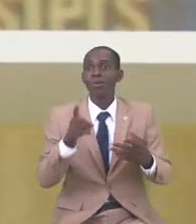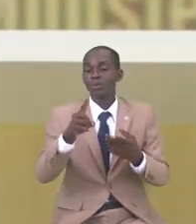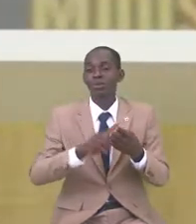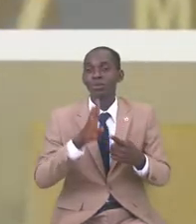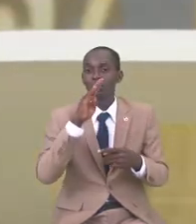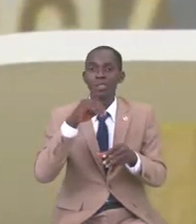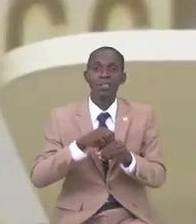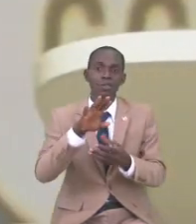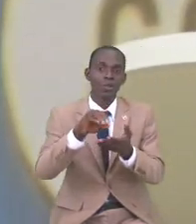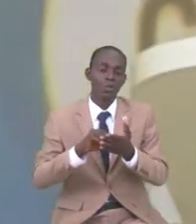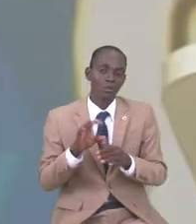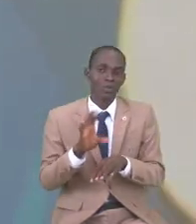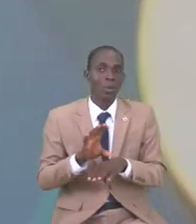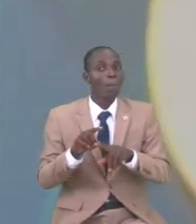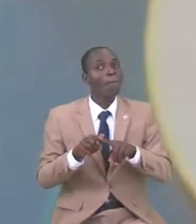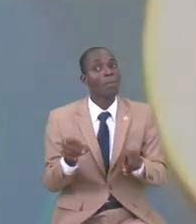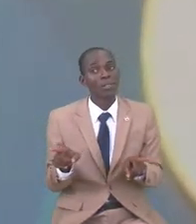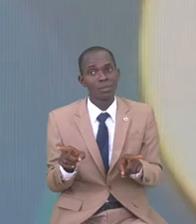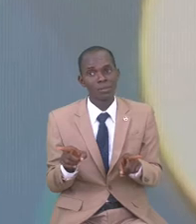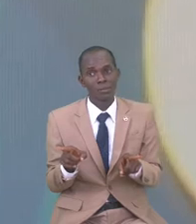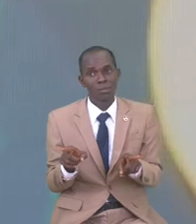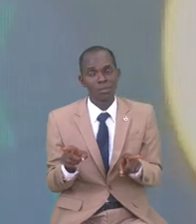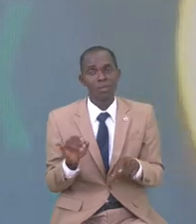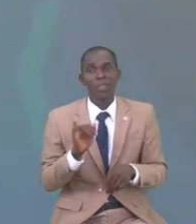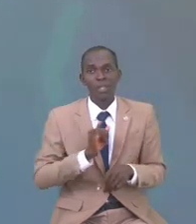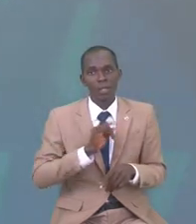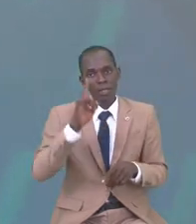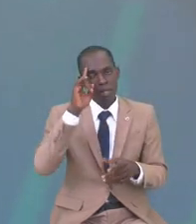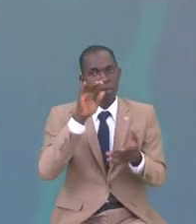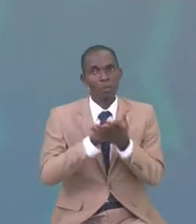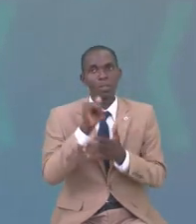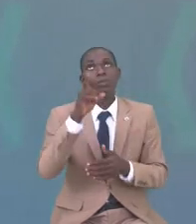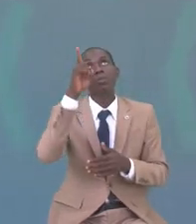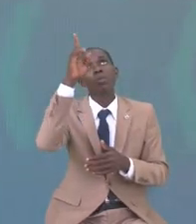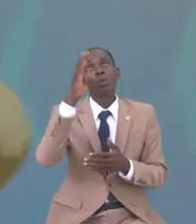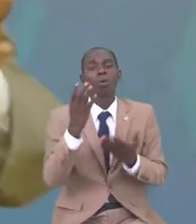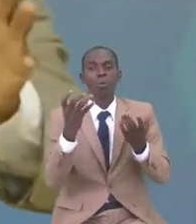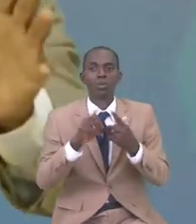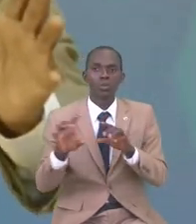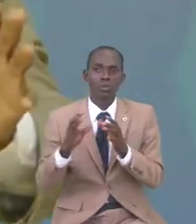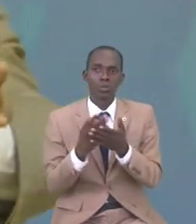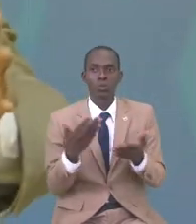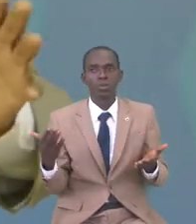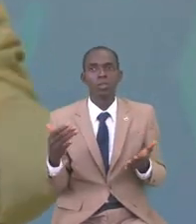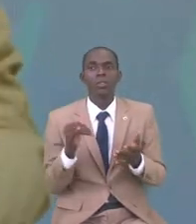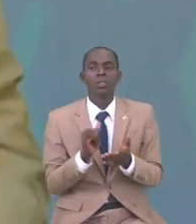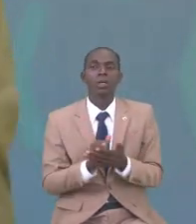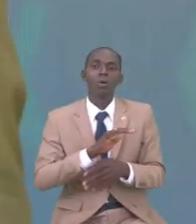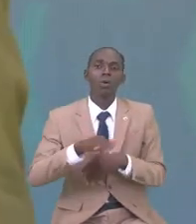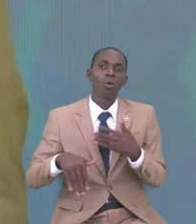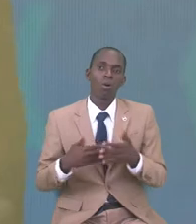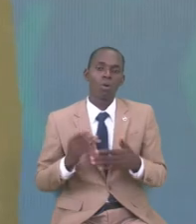church, but I believe God wants to do something, that all of our churches will